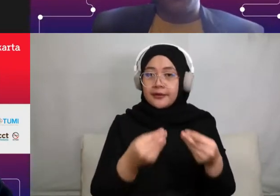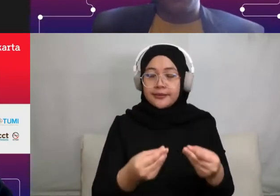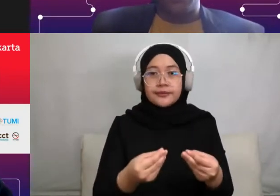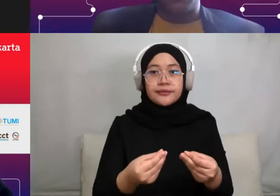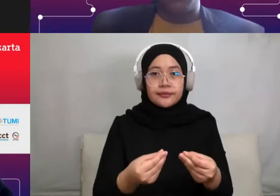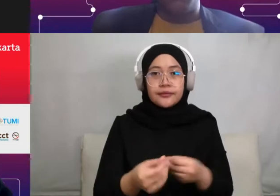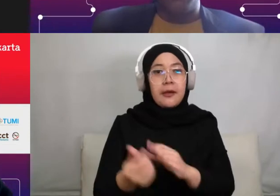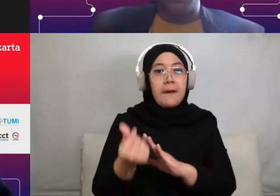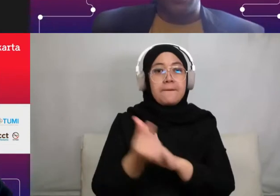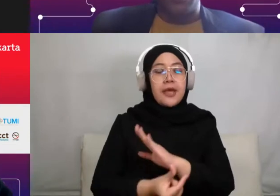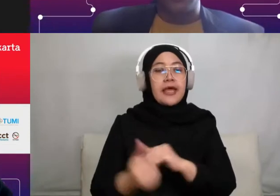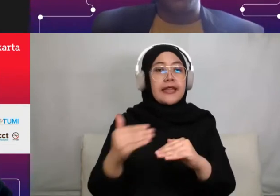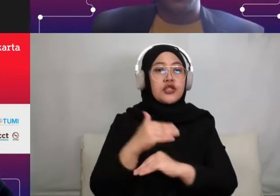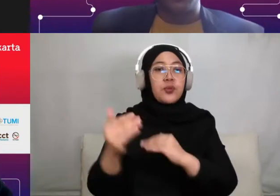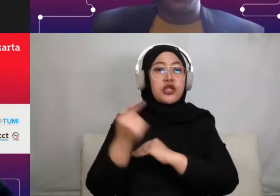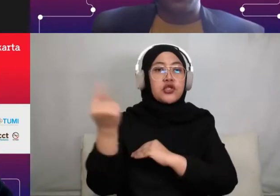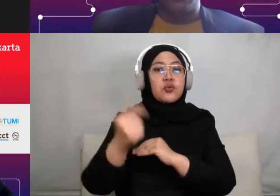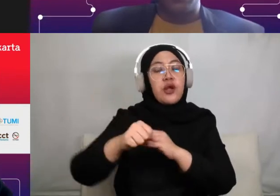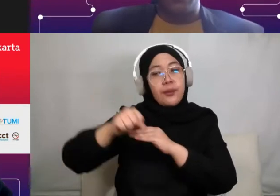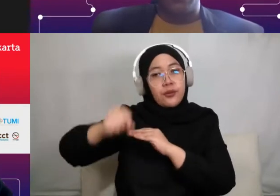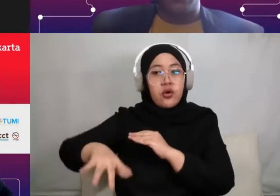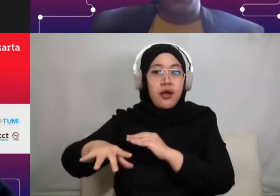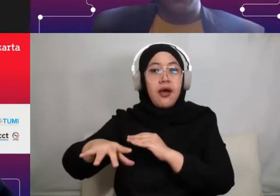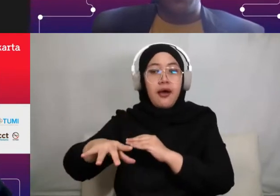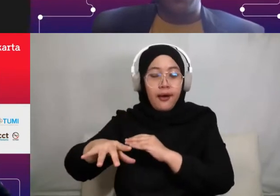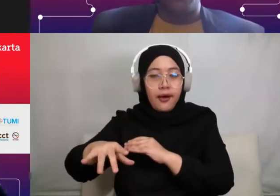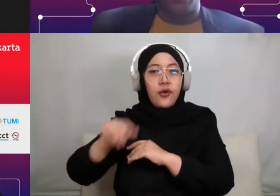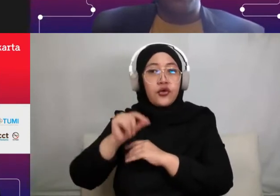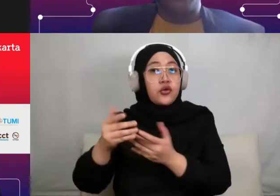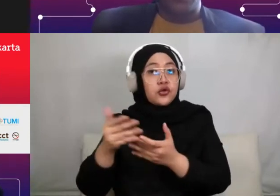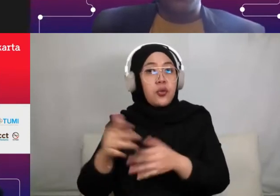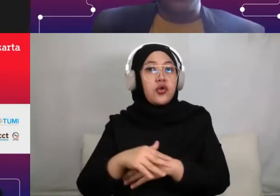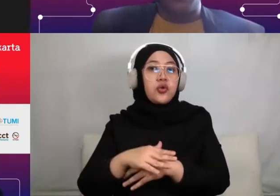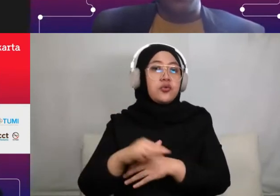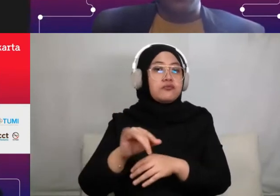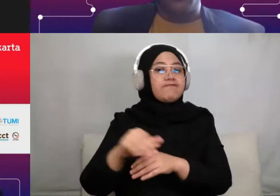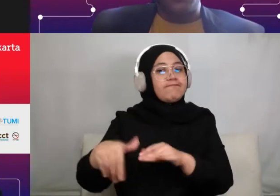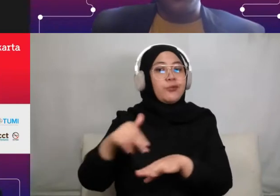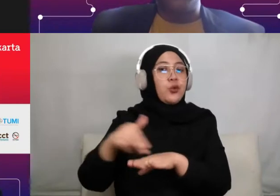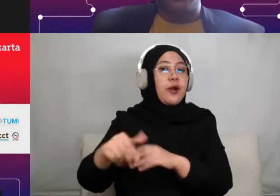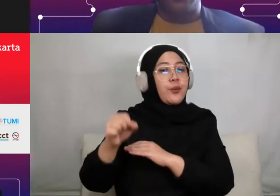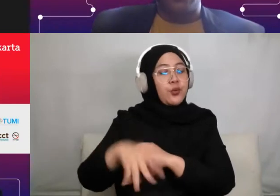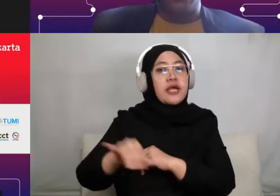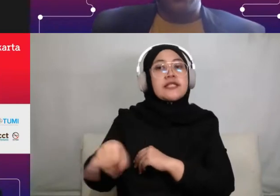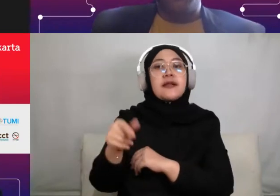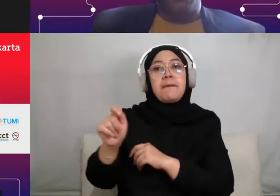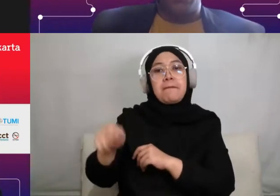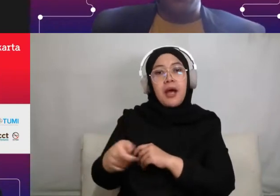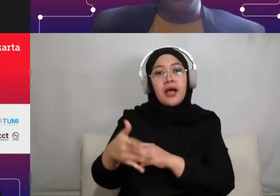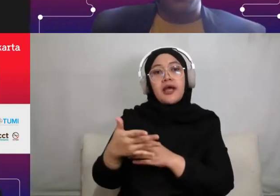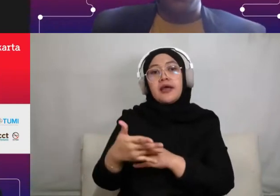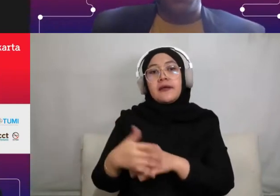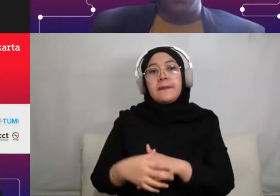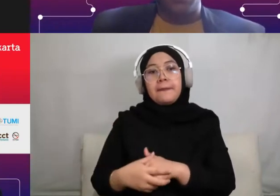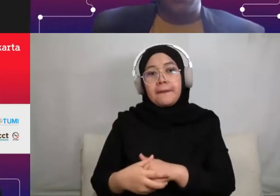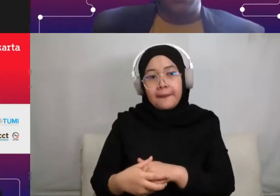that public can commute with lesser expenditure and they can grow in a better way. So it's already subsidized in India. Public